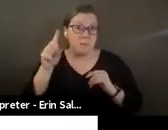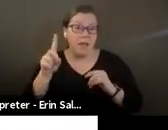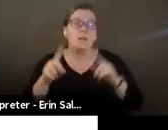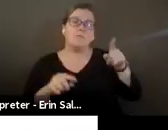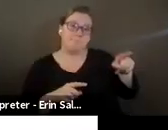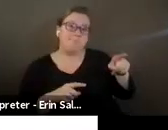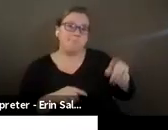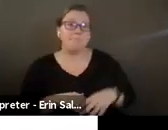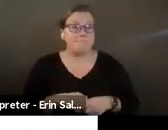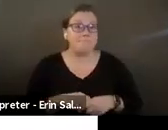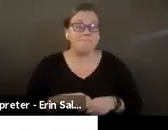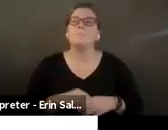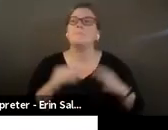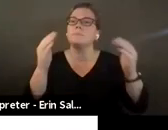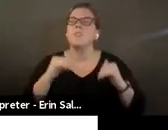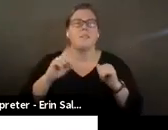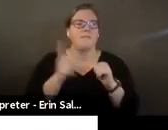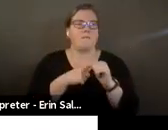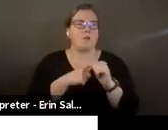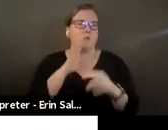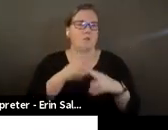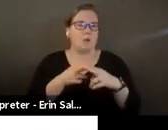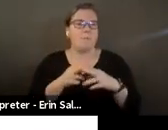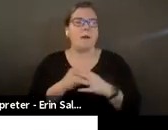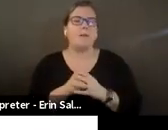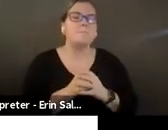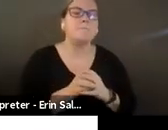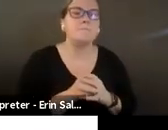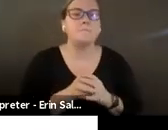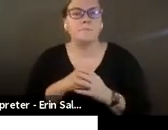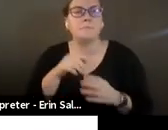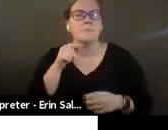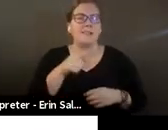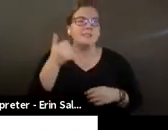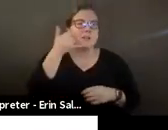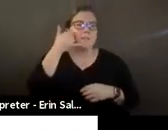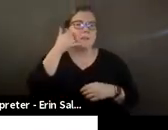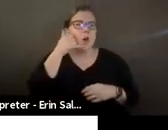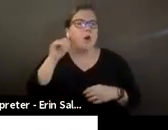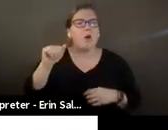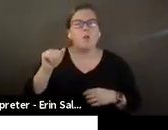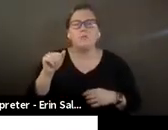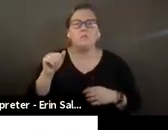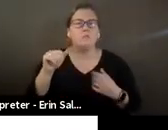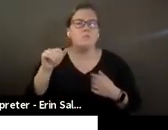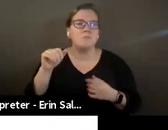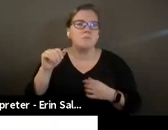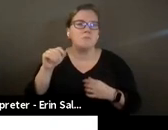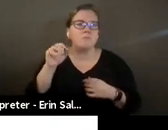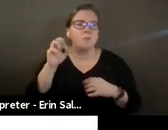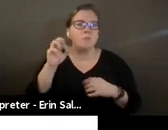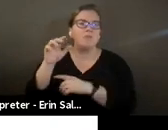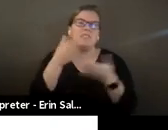So the first application that we're going to look at would be our phone application, or the